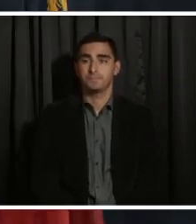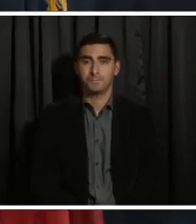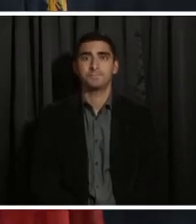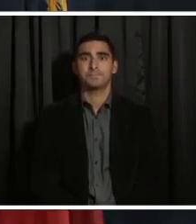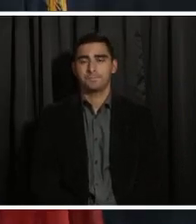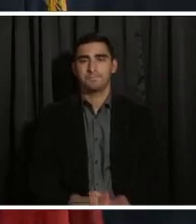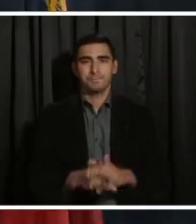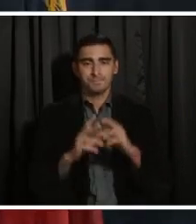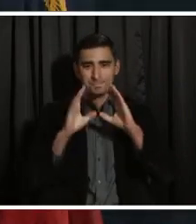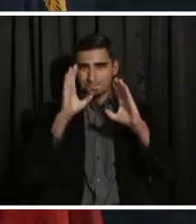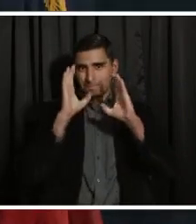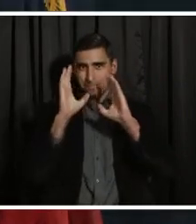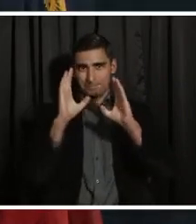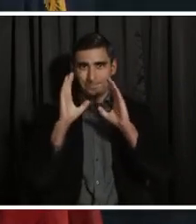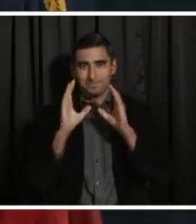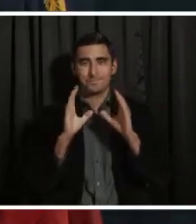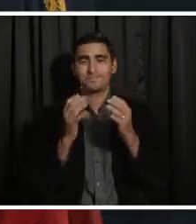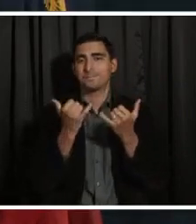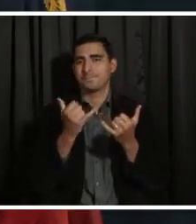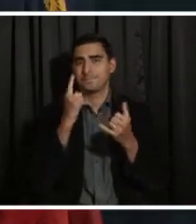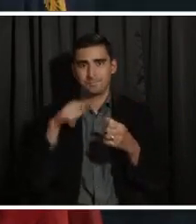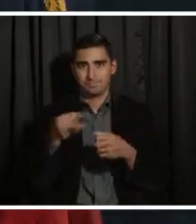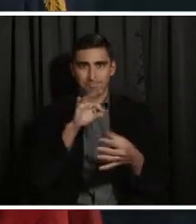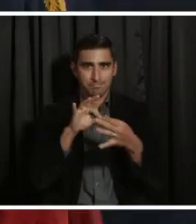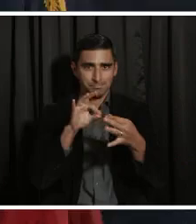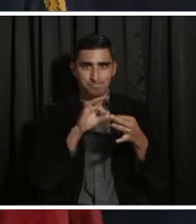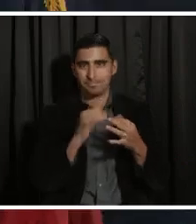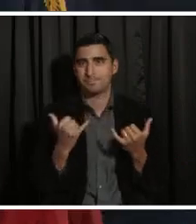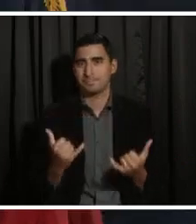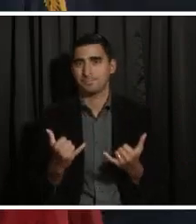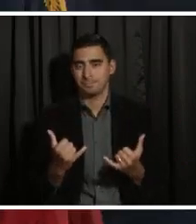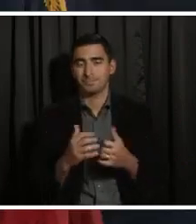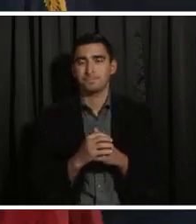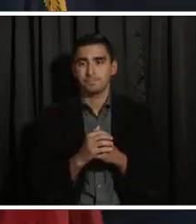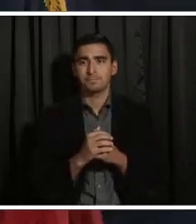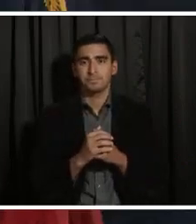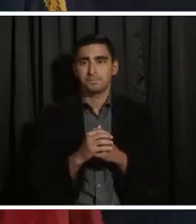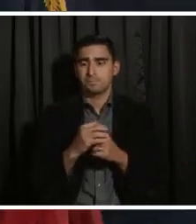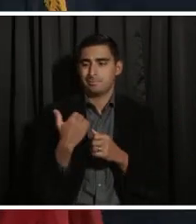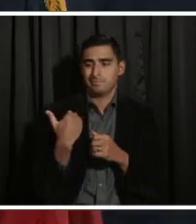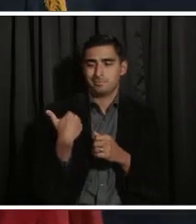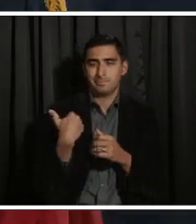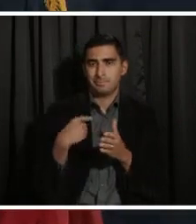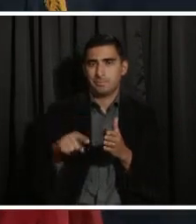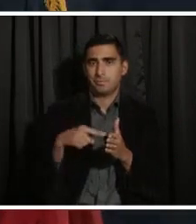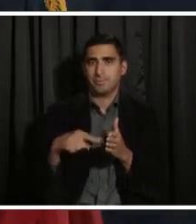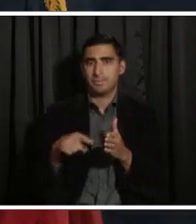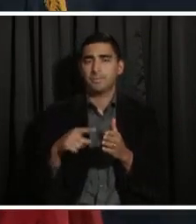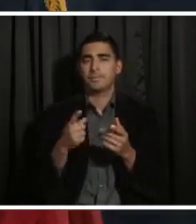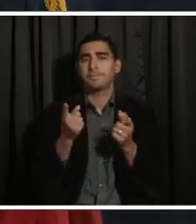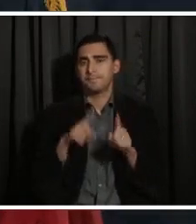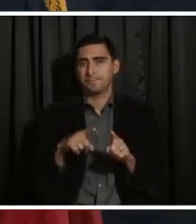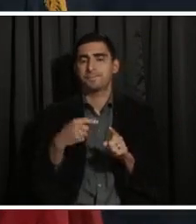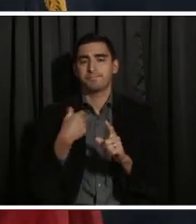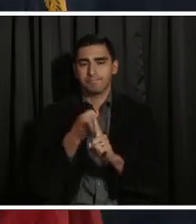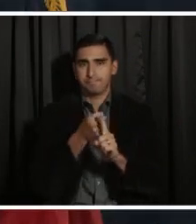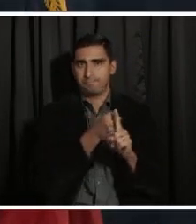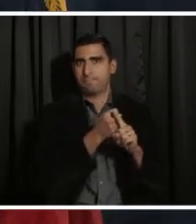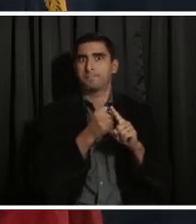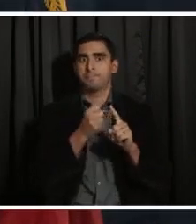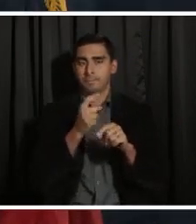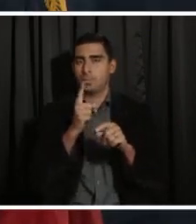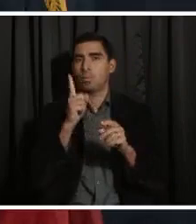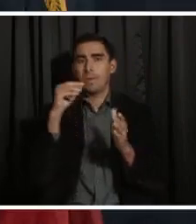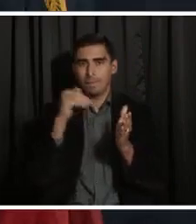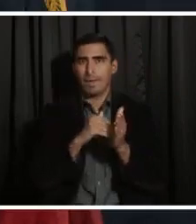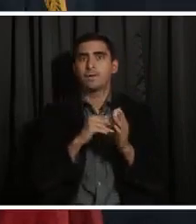Hello, Colorado. Thank you for joining us today. Earlier this week, we jumped to over 1,000